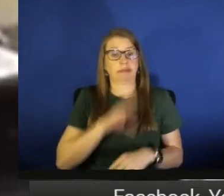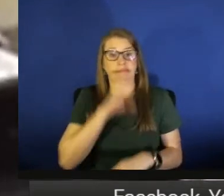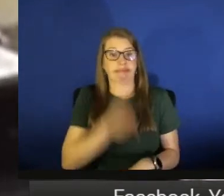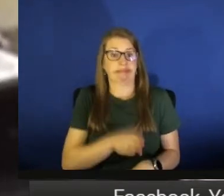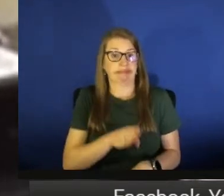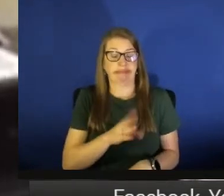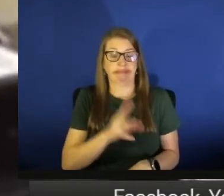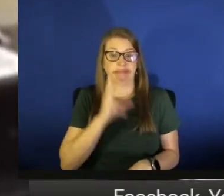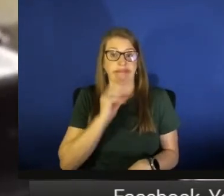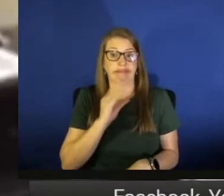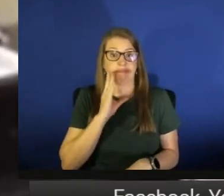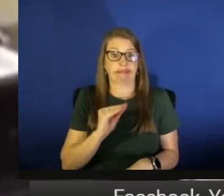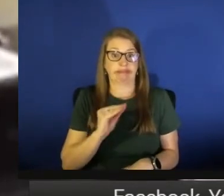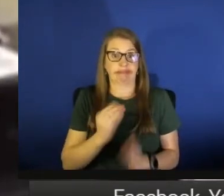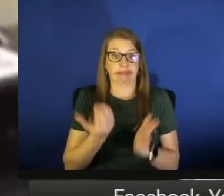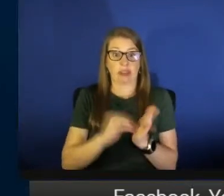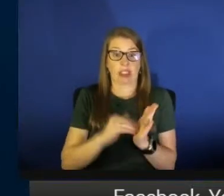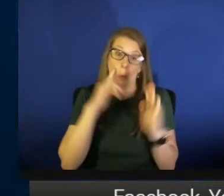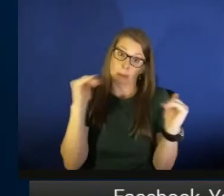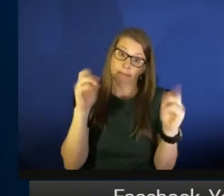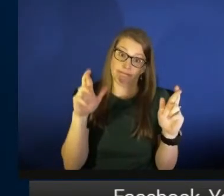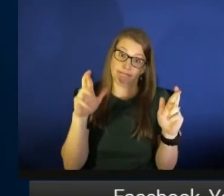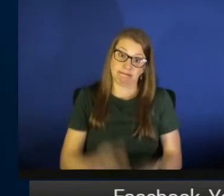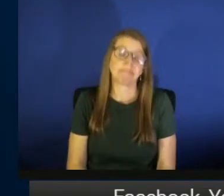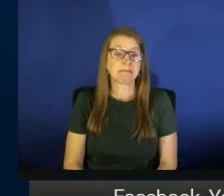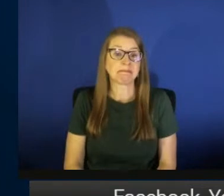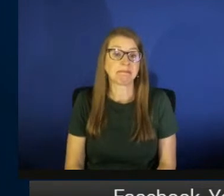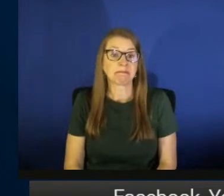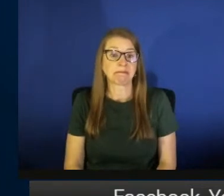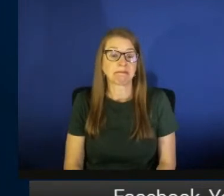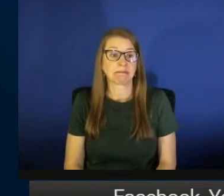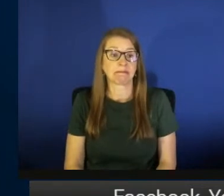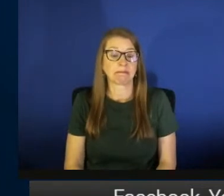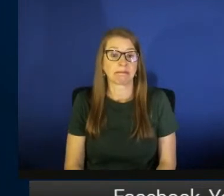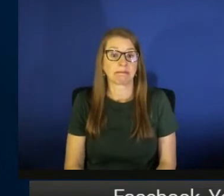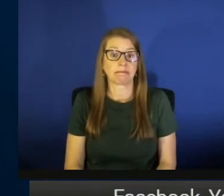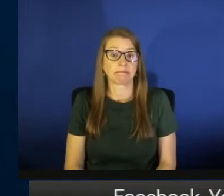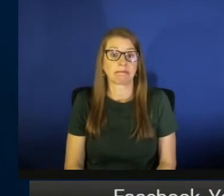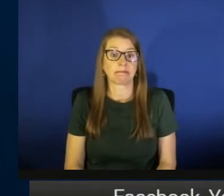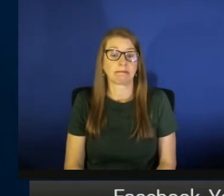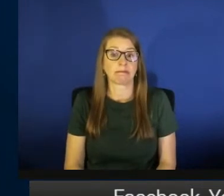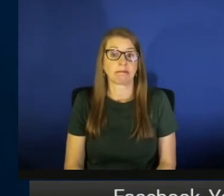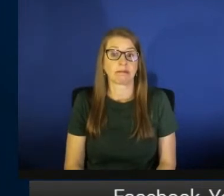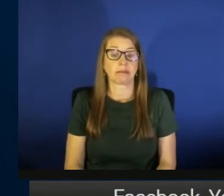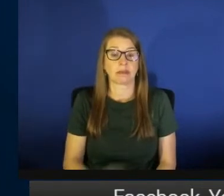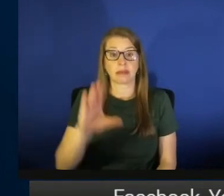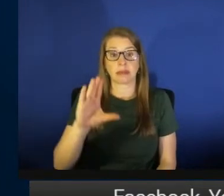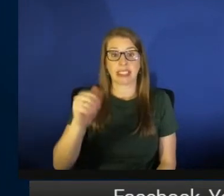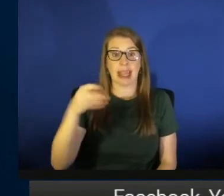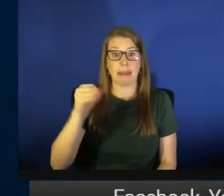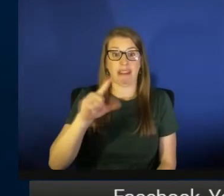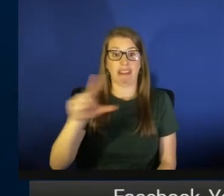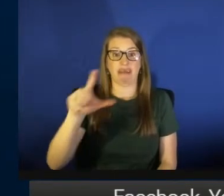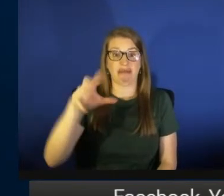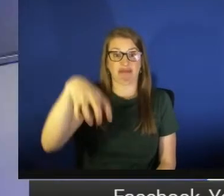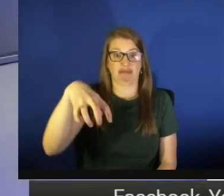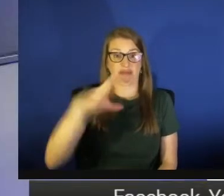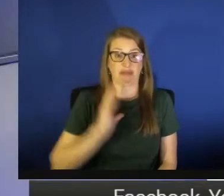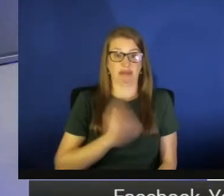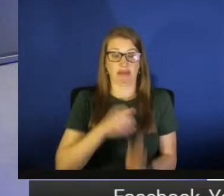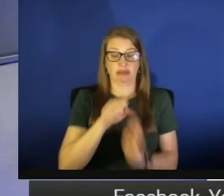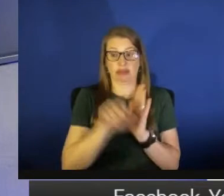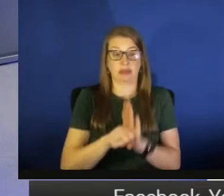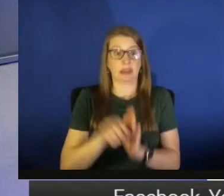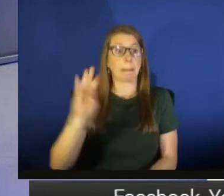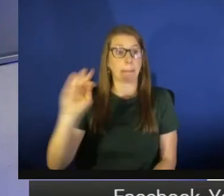like it, I hope. You hope, yeah. You're right there in the hub, in the capital of our state. Sean, what do you remember? It really was Big 12, was that